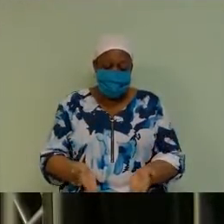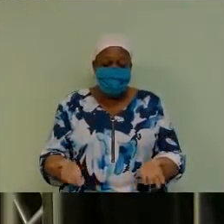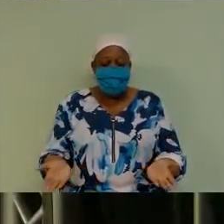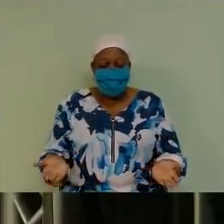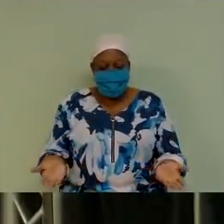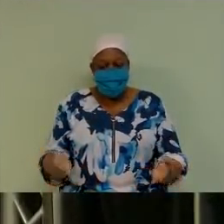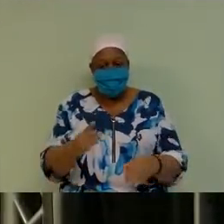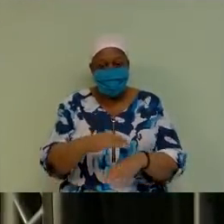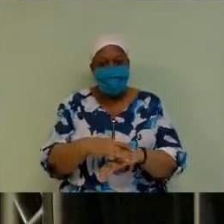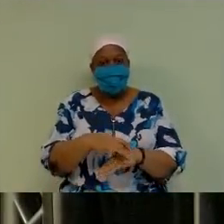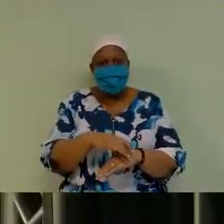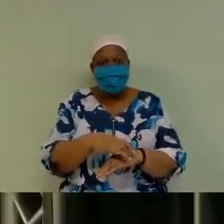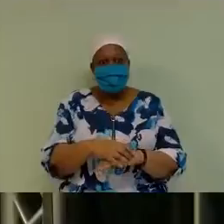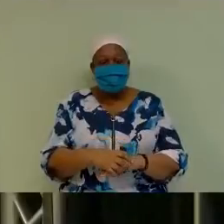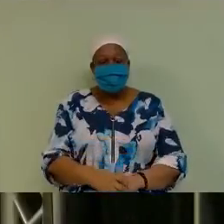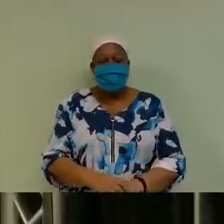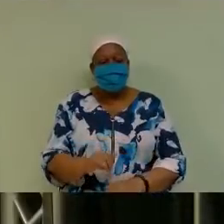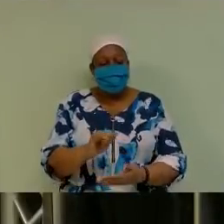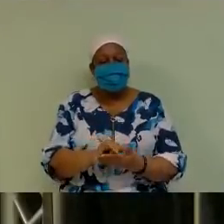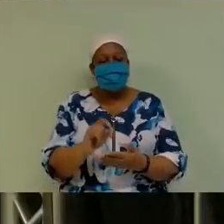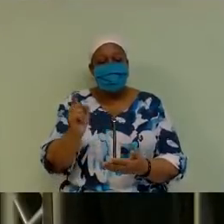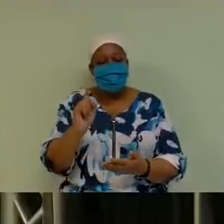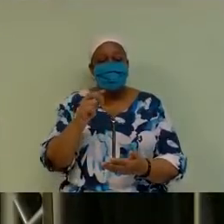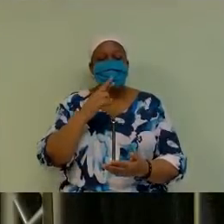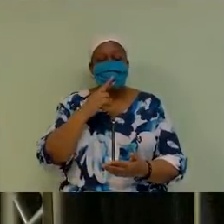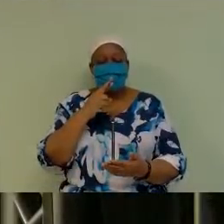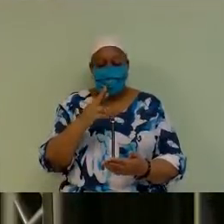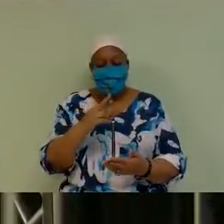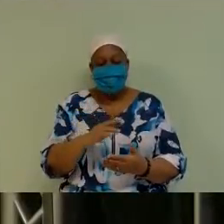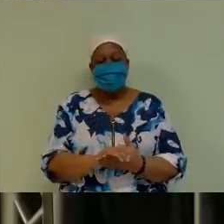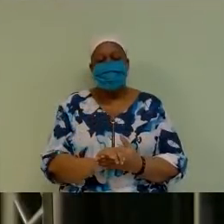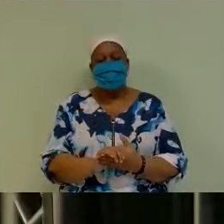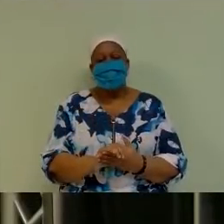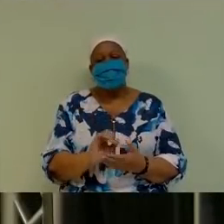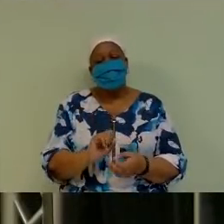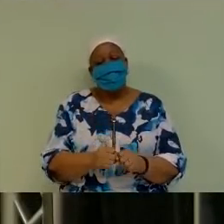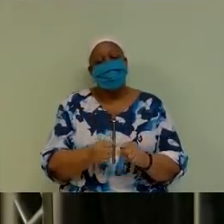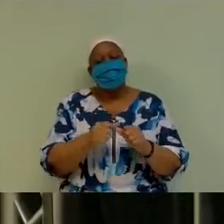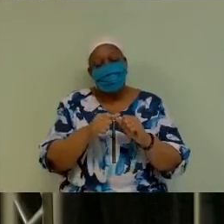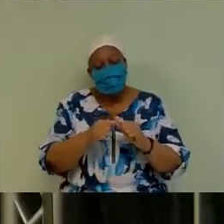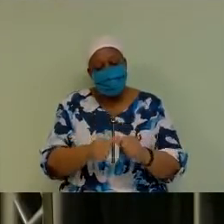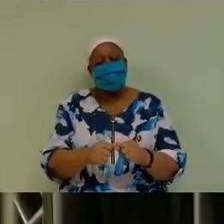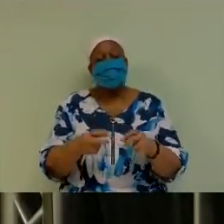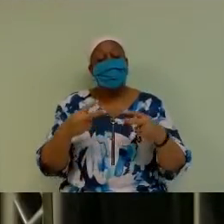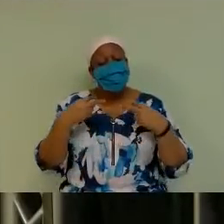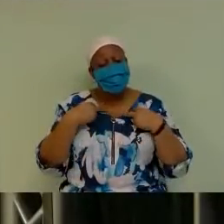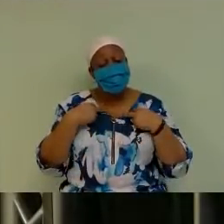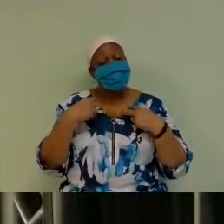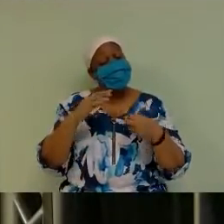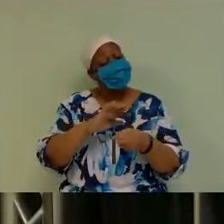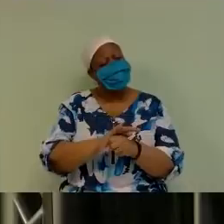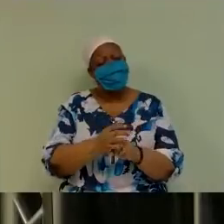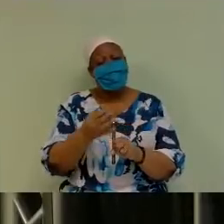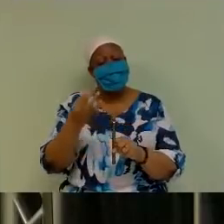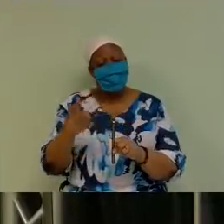and that is where we now are. We still have the pandemic,